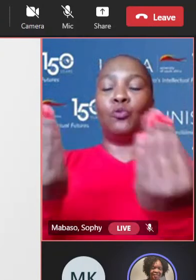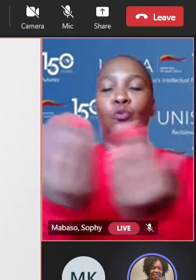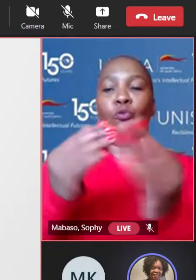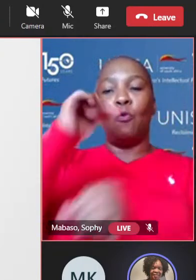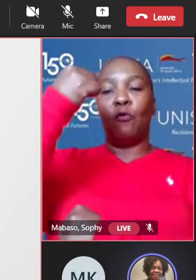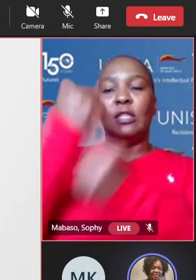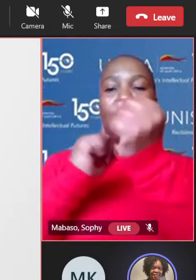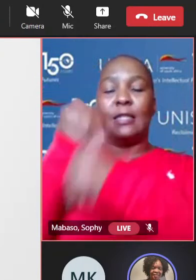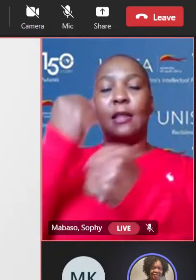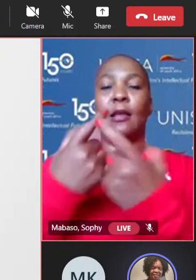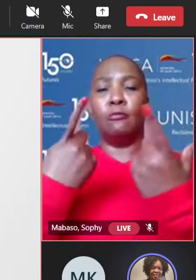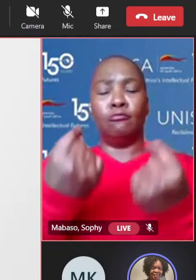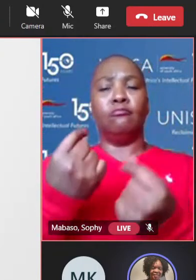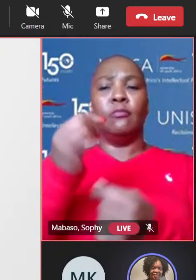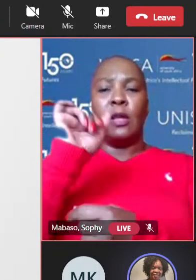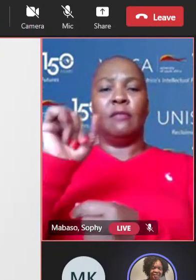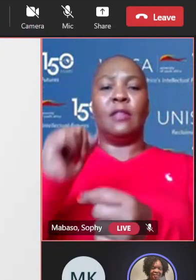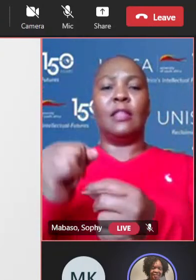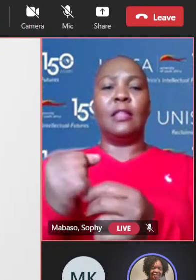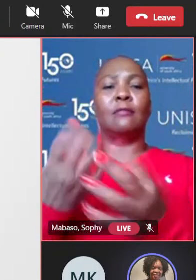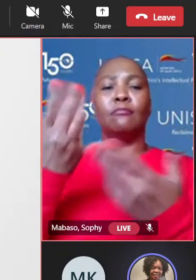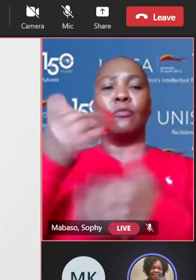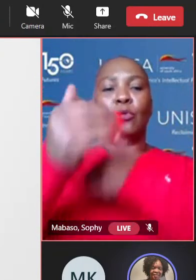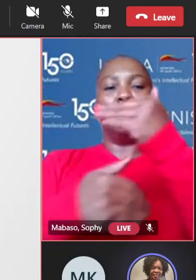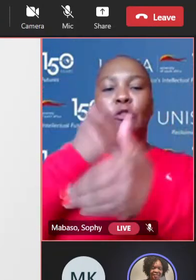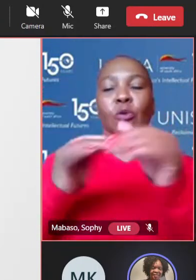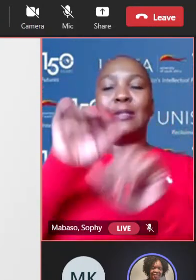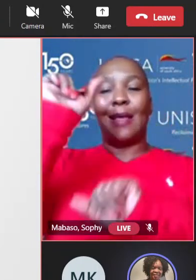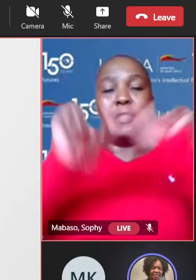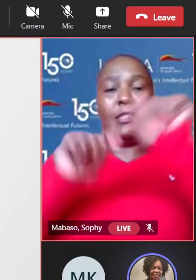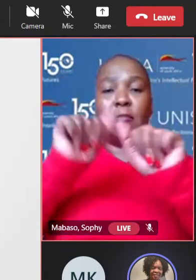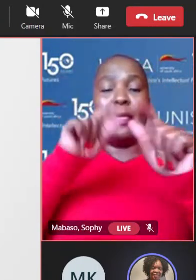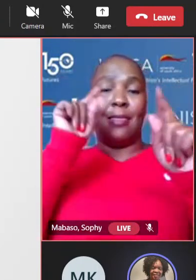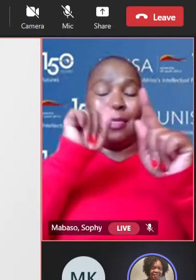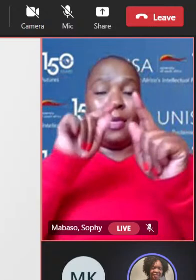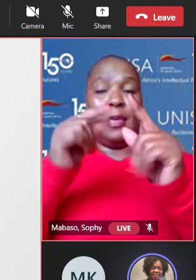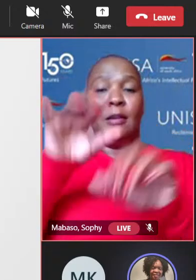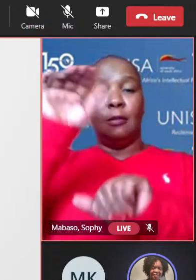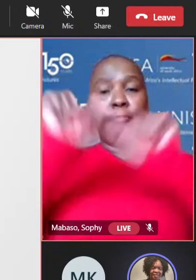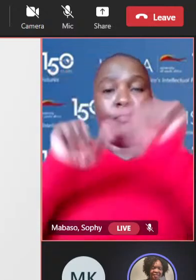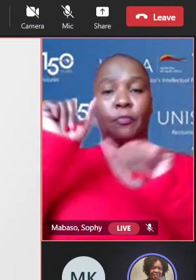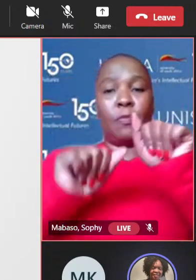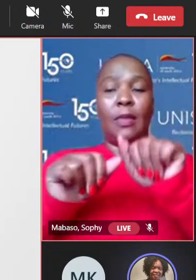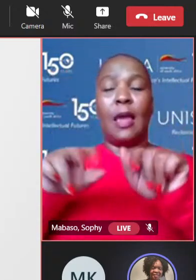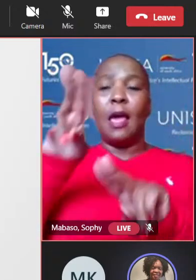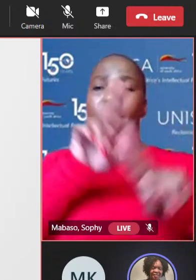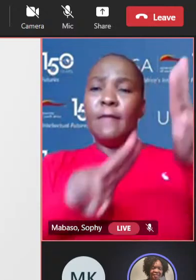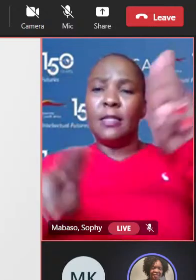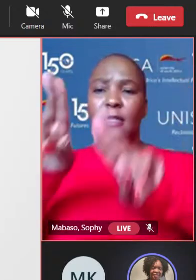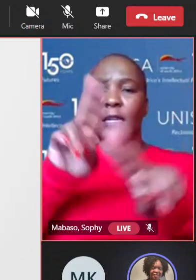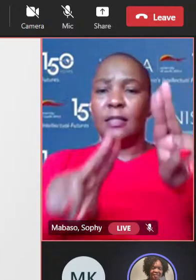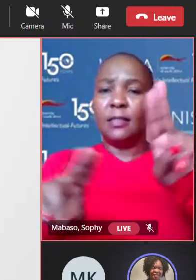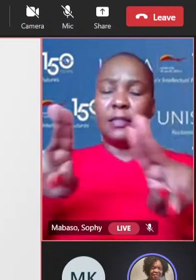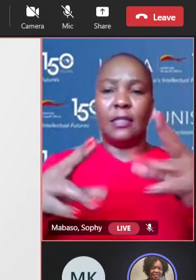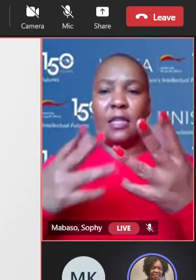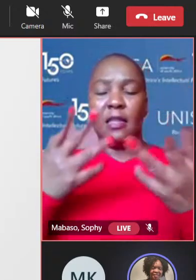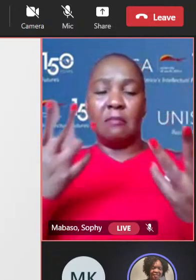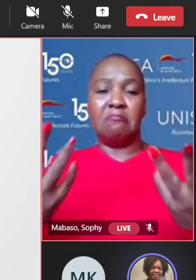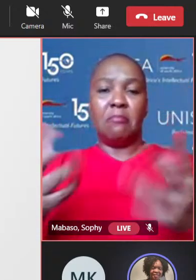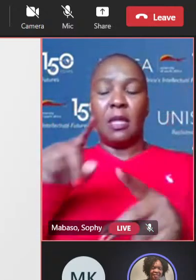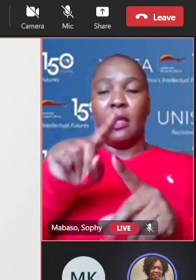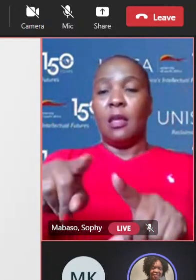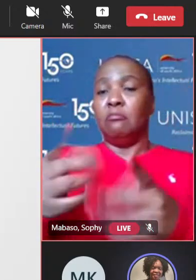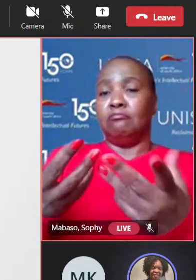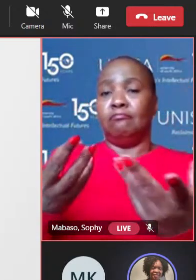do have the continuous assessment. Those assessments are invigilated, and if you didn't